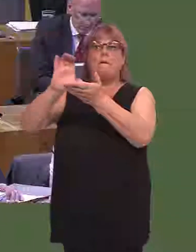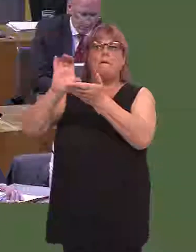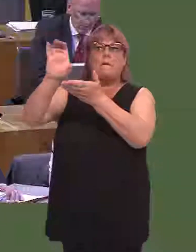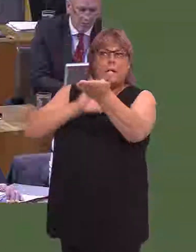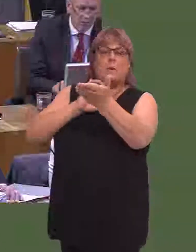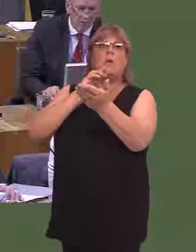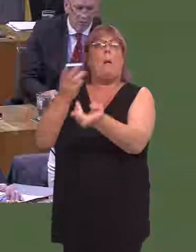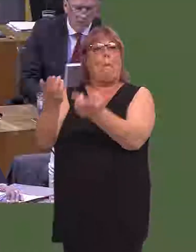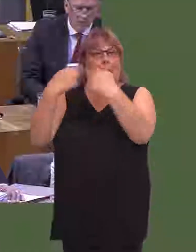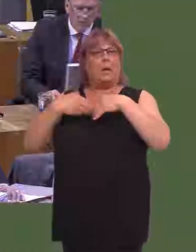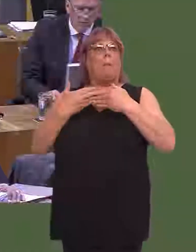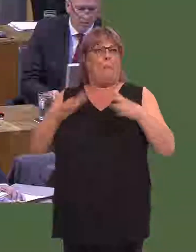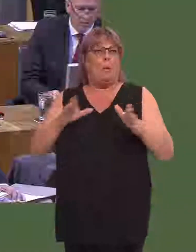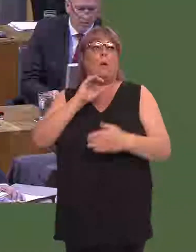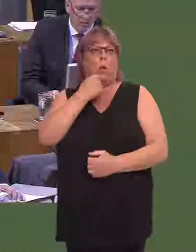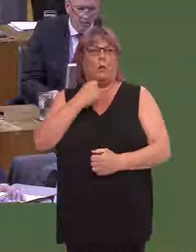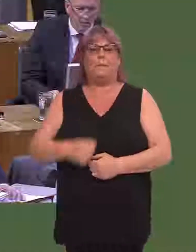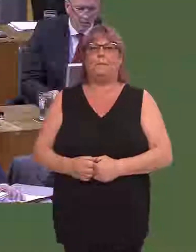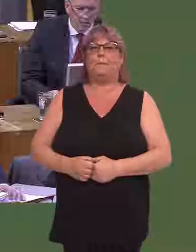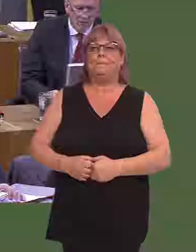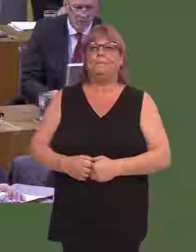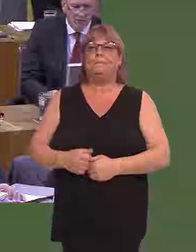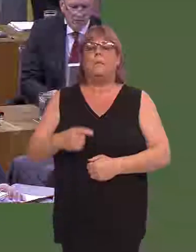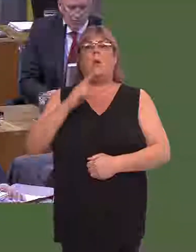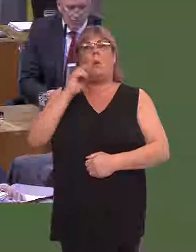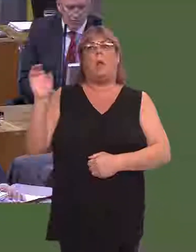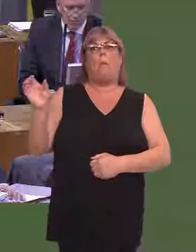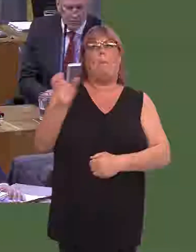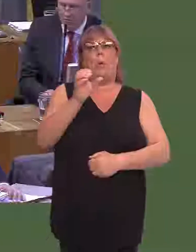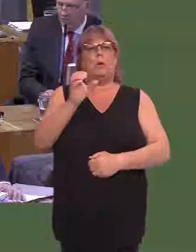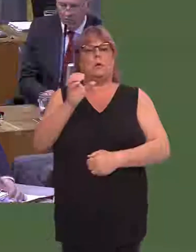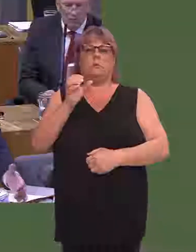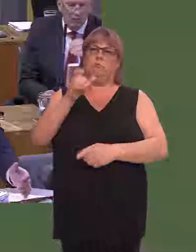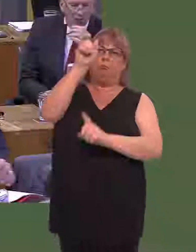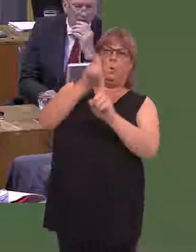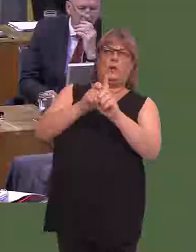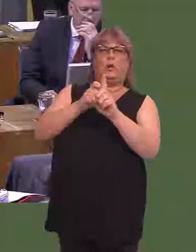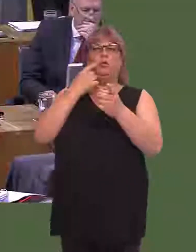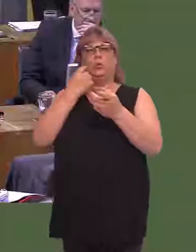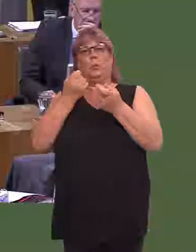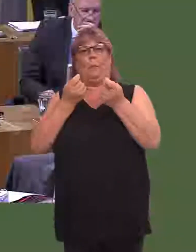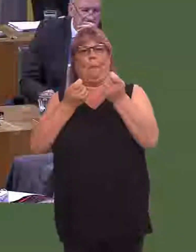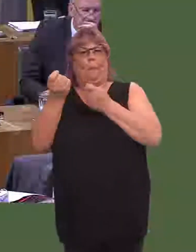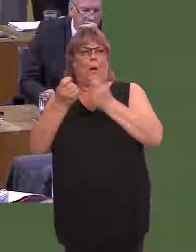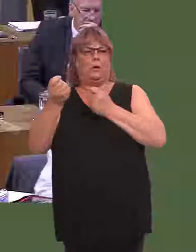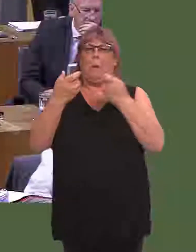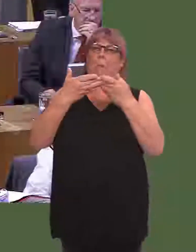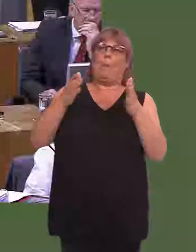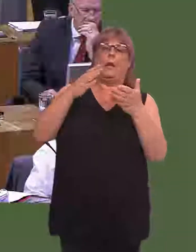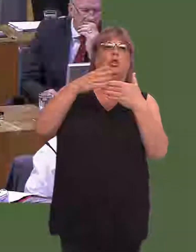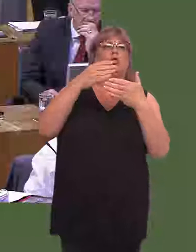it's a different model to PFI. I can say that a public interest director will be appointed by a government to manage the